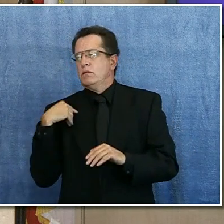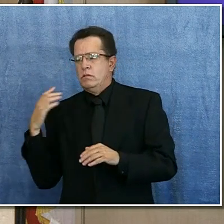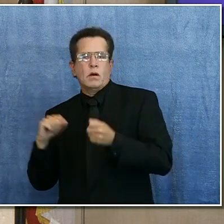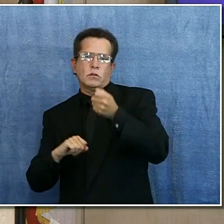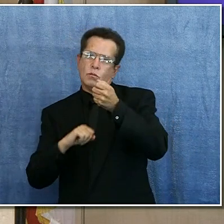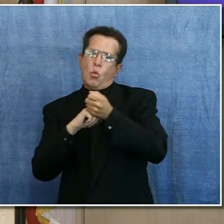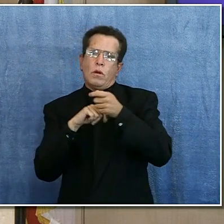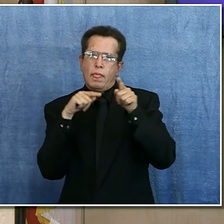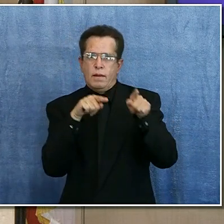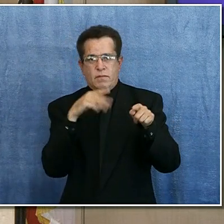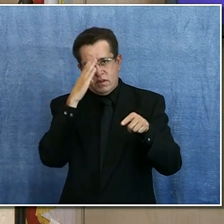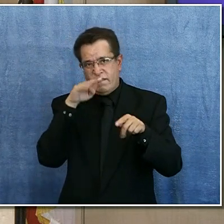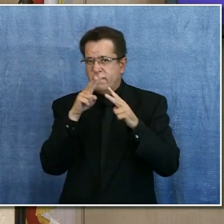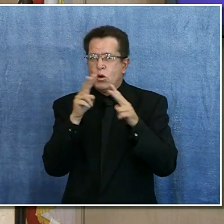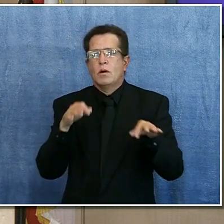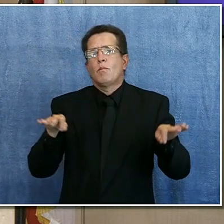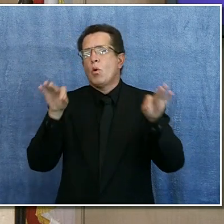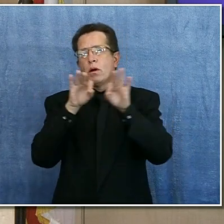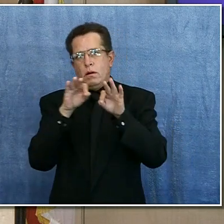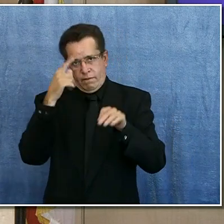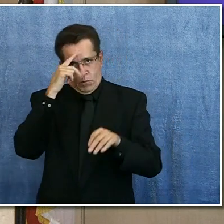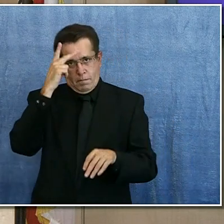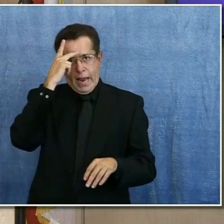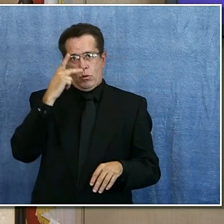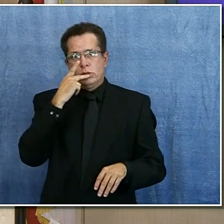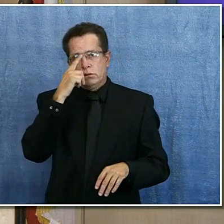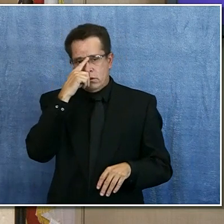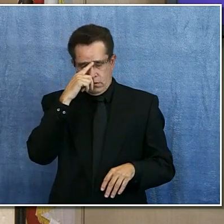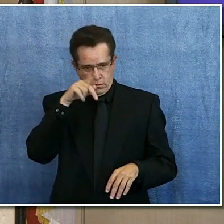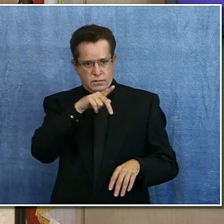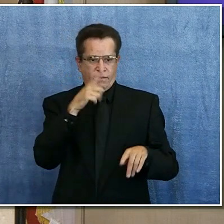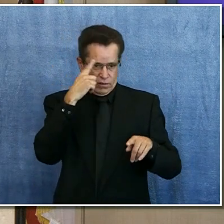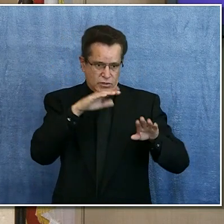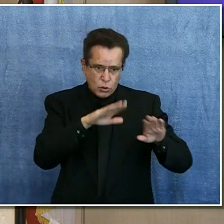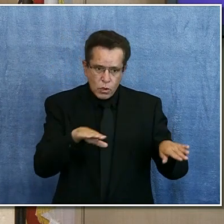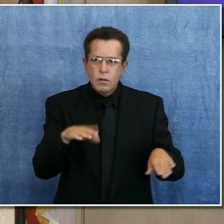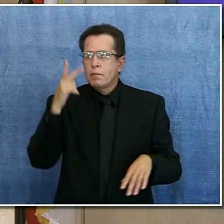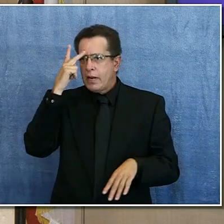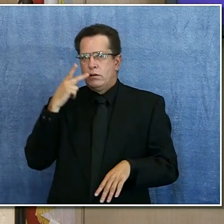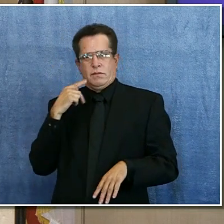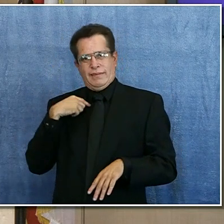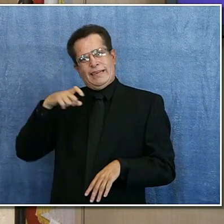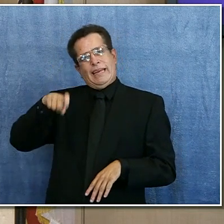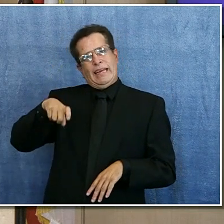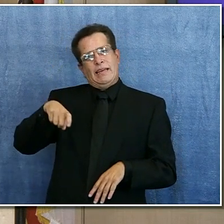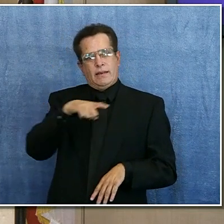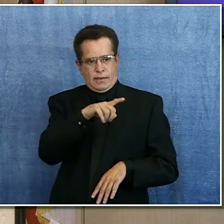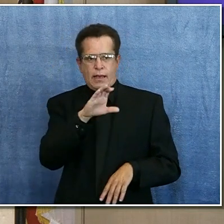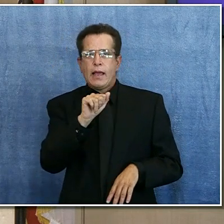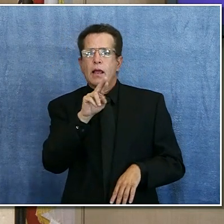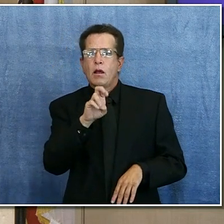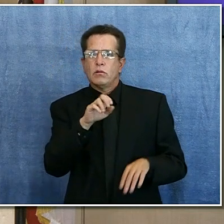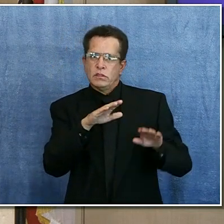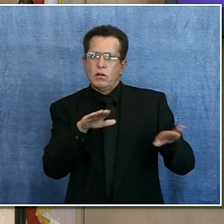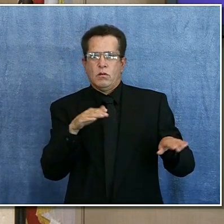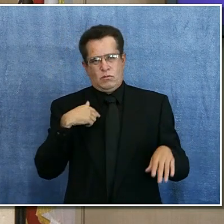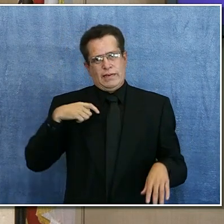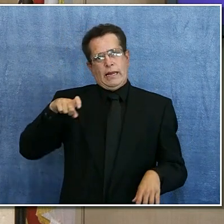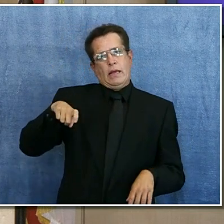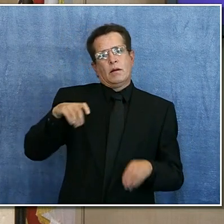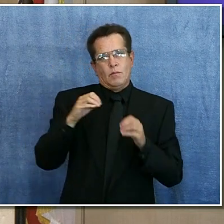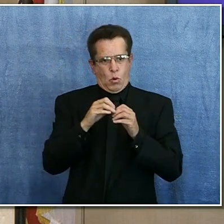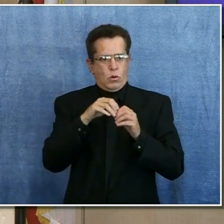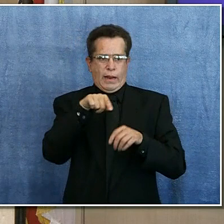that it is vitally important for our parents, for our child care providers, for our economy, that we increase the number of available safe child